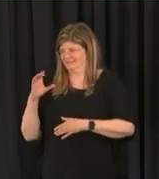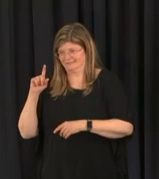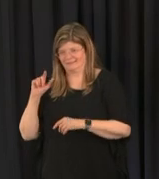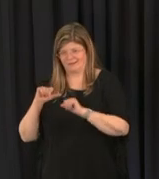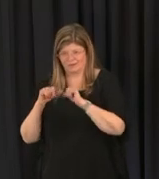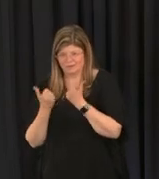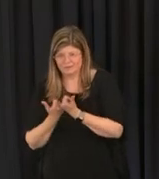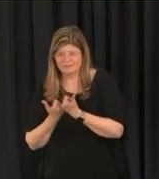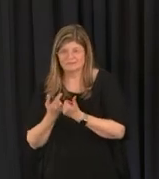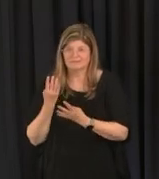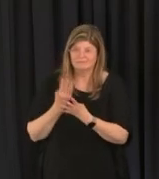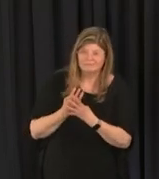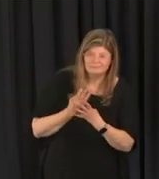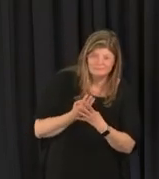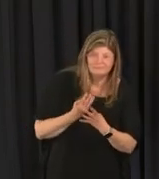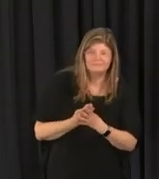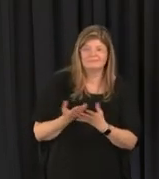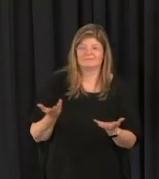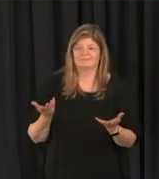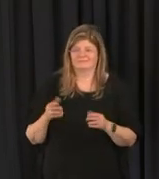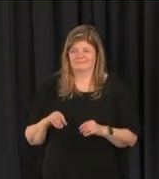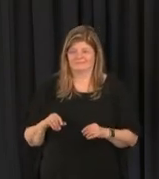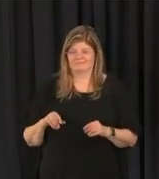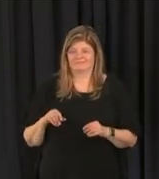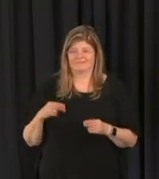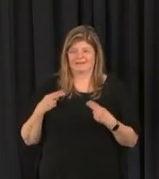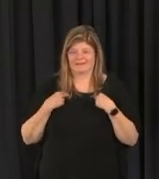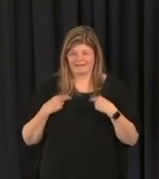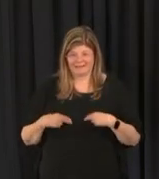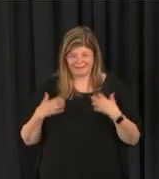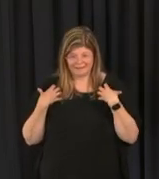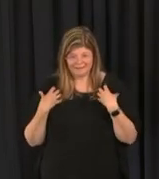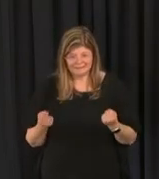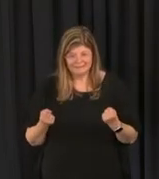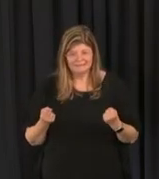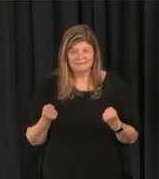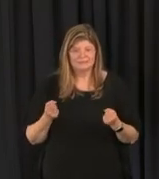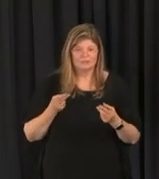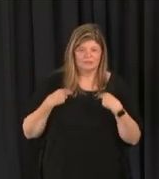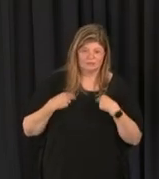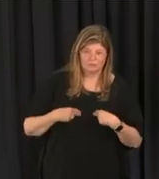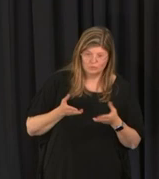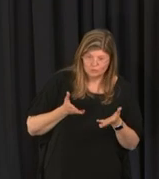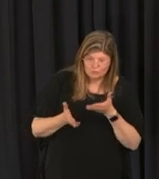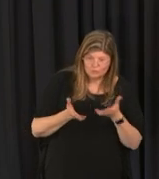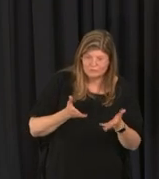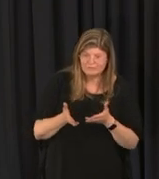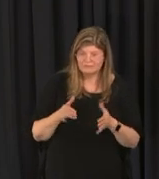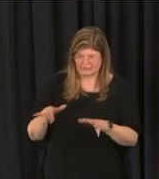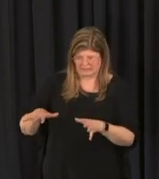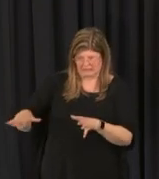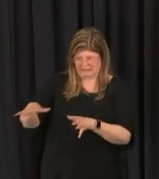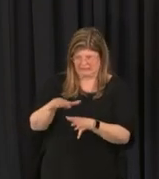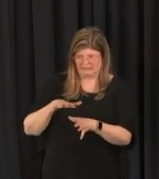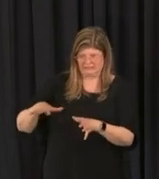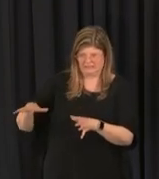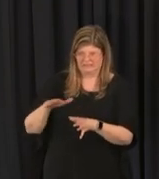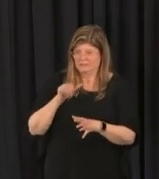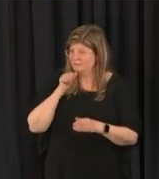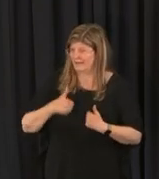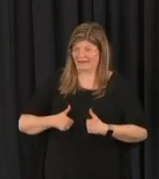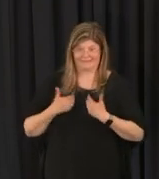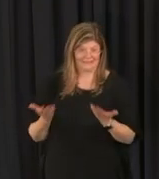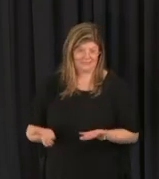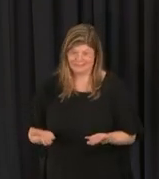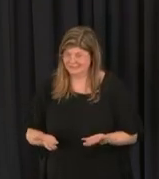Corrections, Human Services, et cetera, are eligible, and their employees who don't live here but work